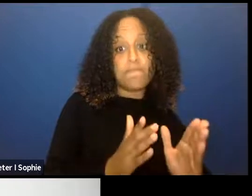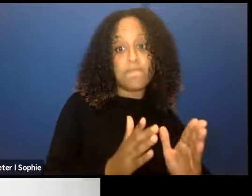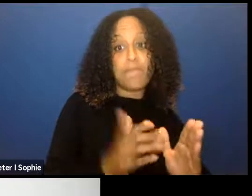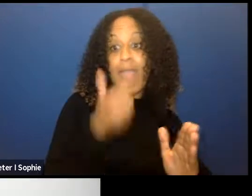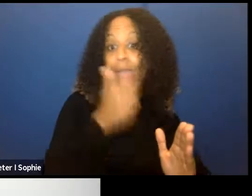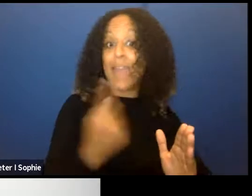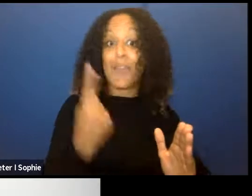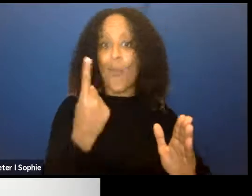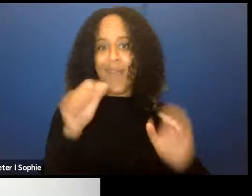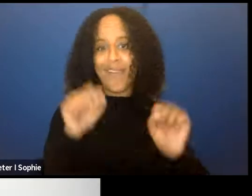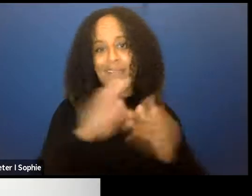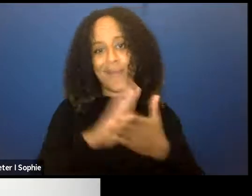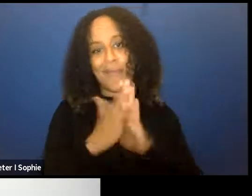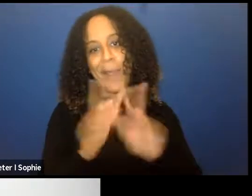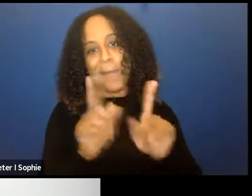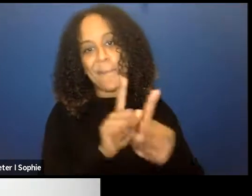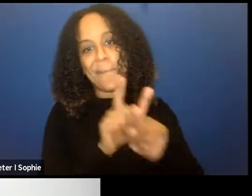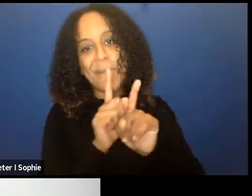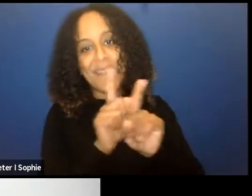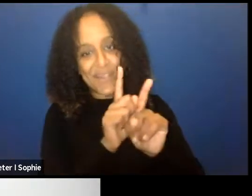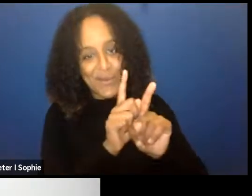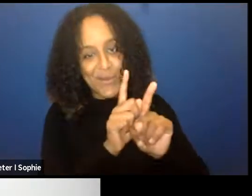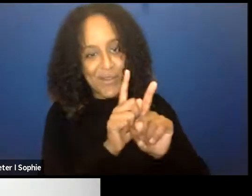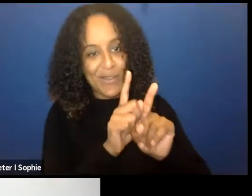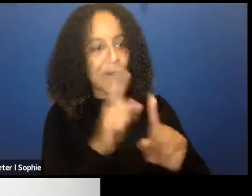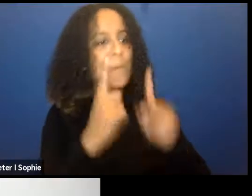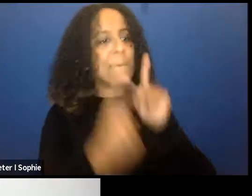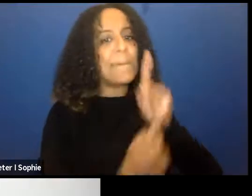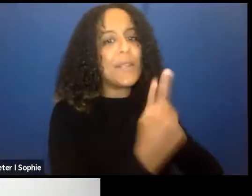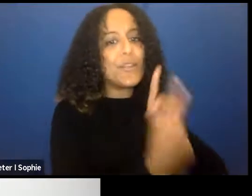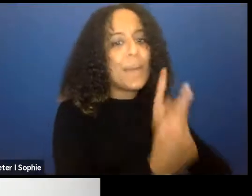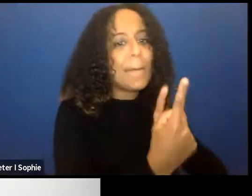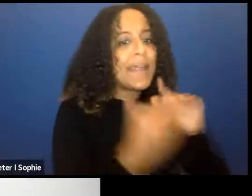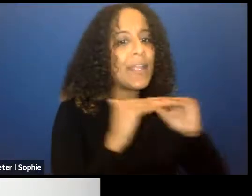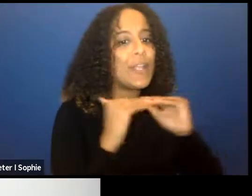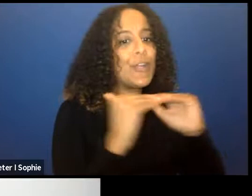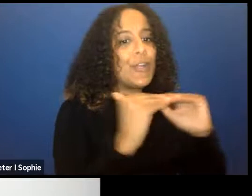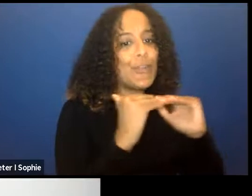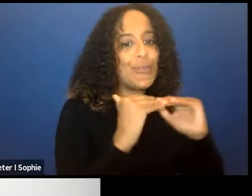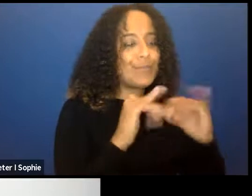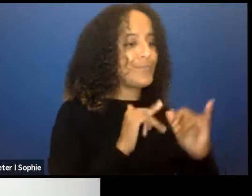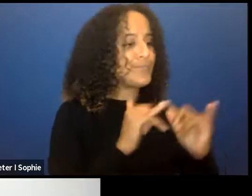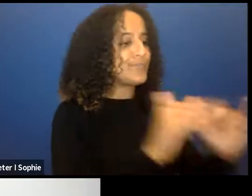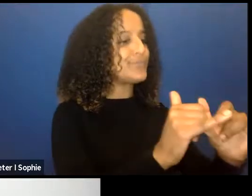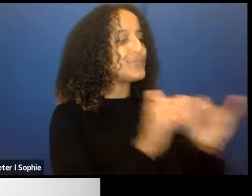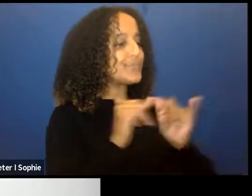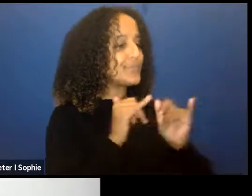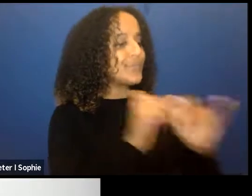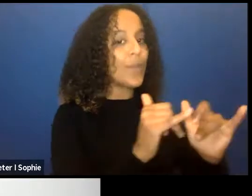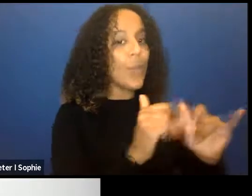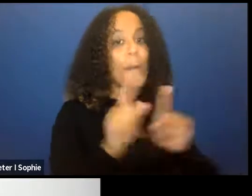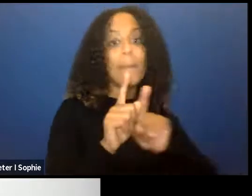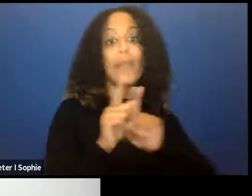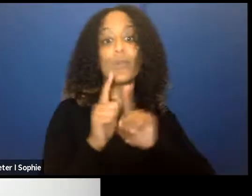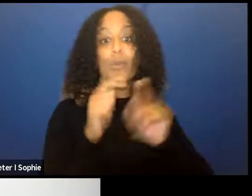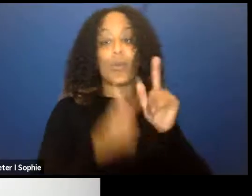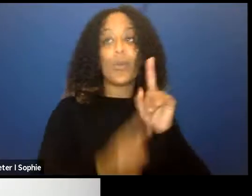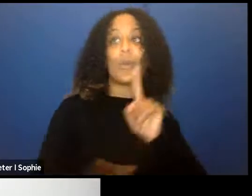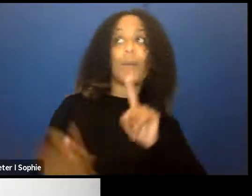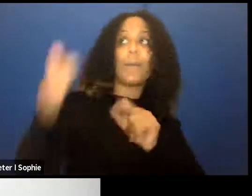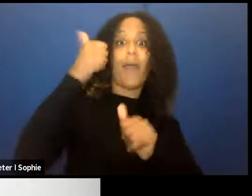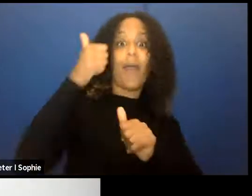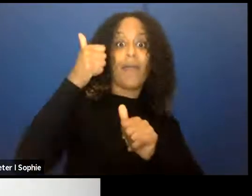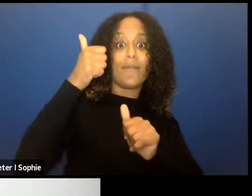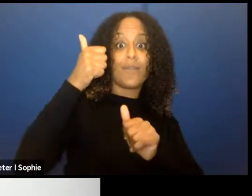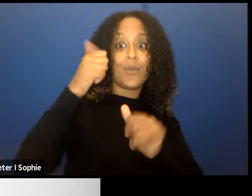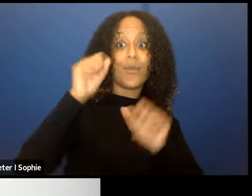anybody can really be a mentor. You can have peer-to-peer mentors. You can have mentors who are above you. I also think that